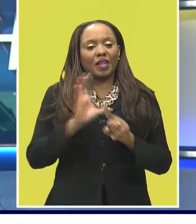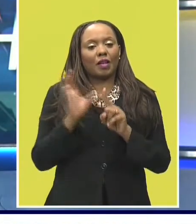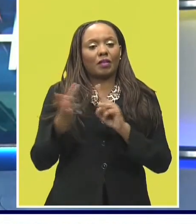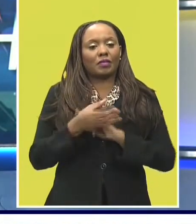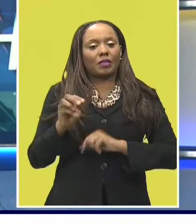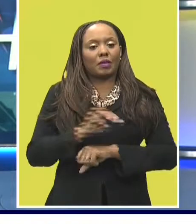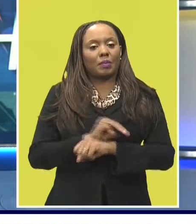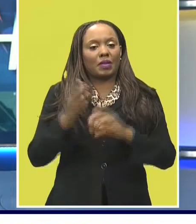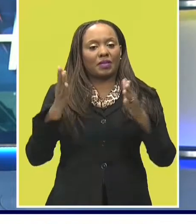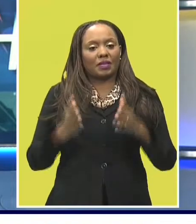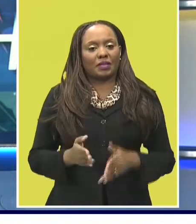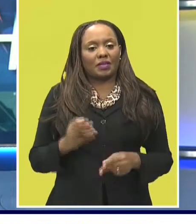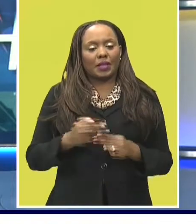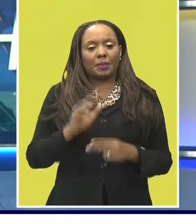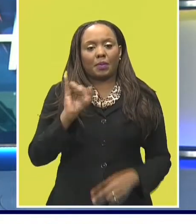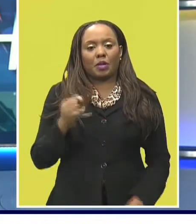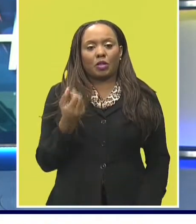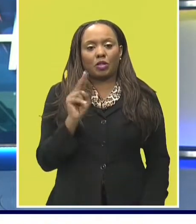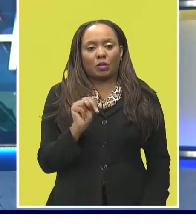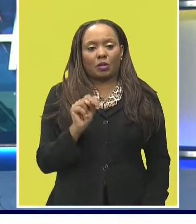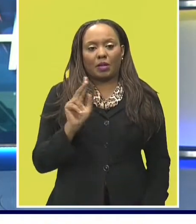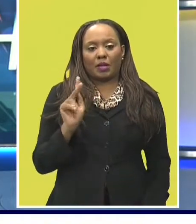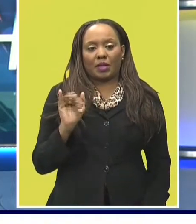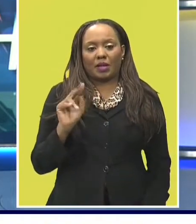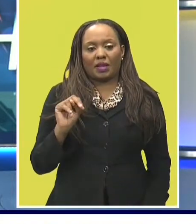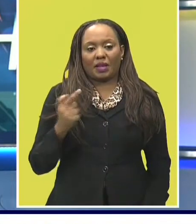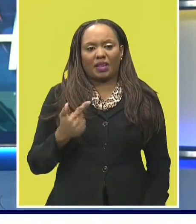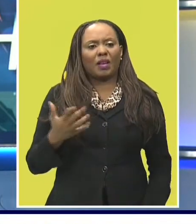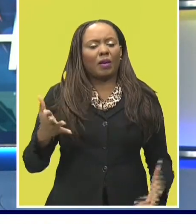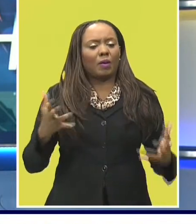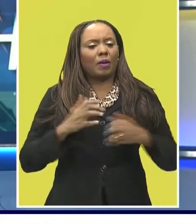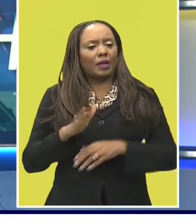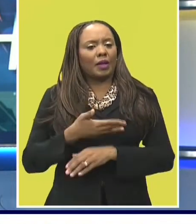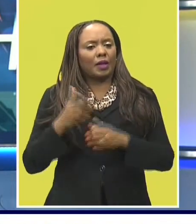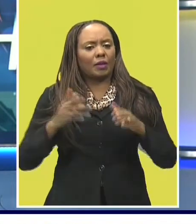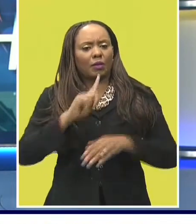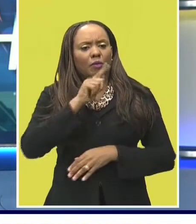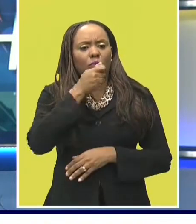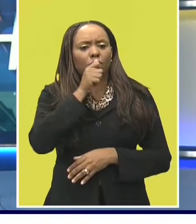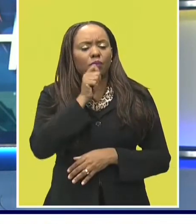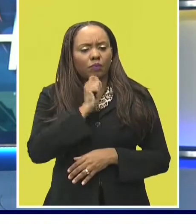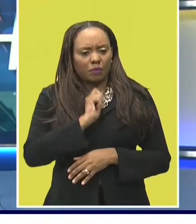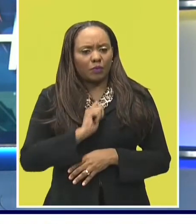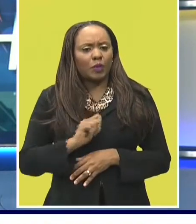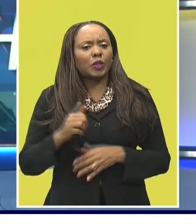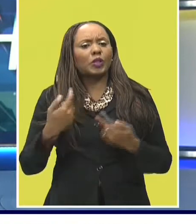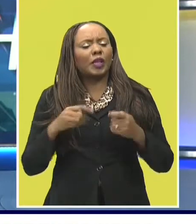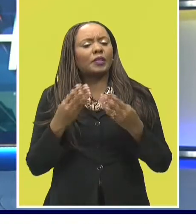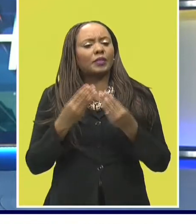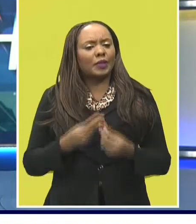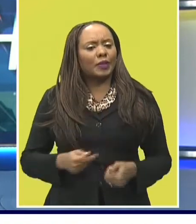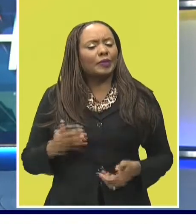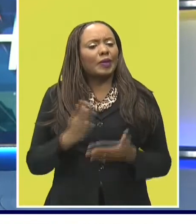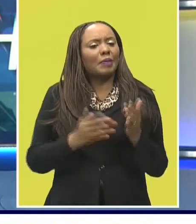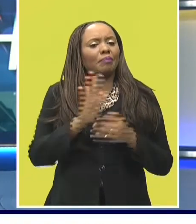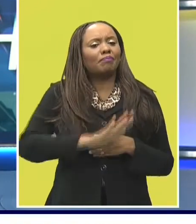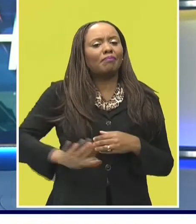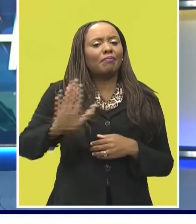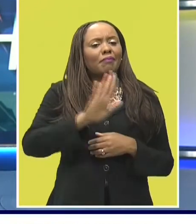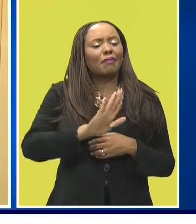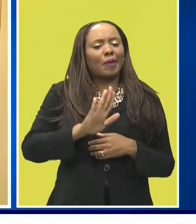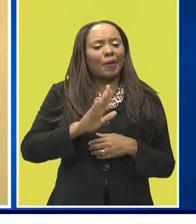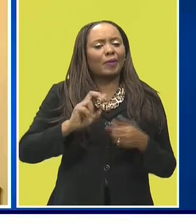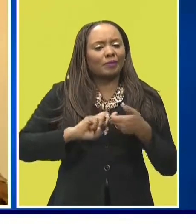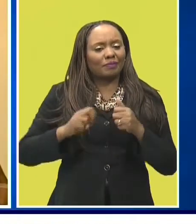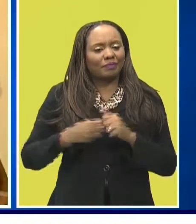Culture Minister John King is asking the artistic community on the island to be patient as his ministry works to address many of their needs. He was speaking